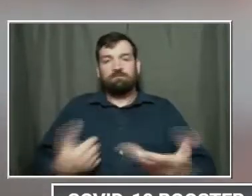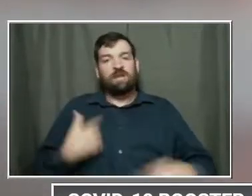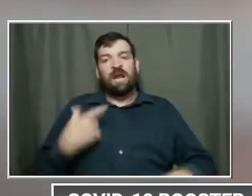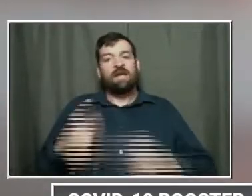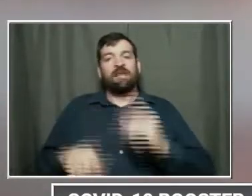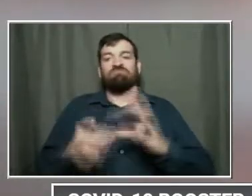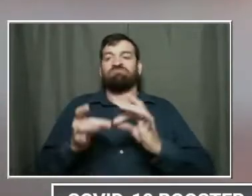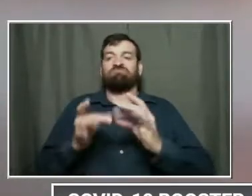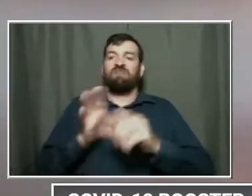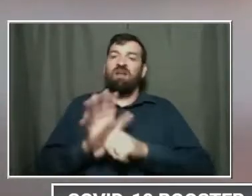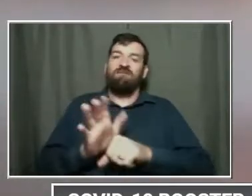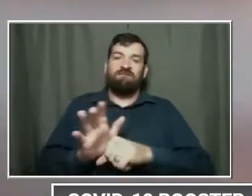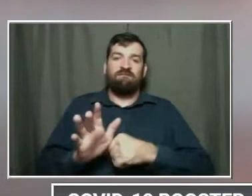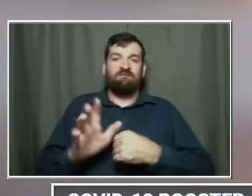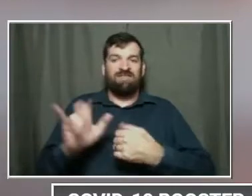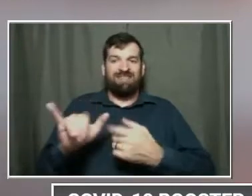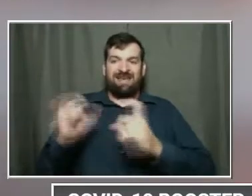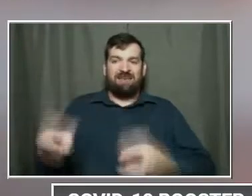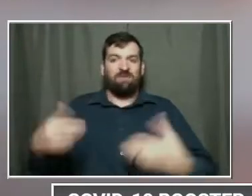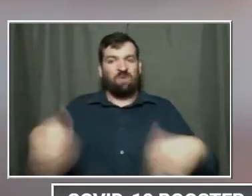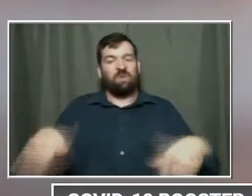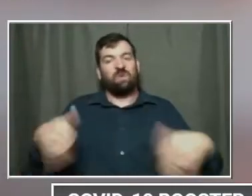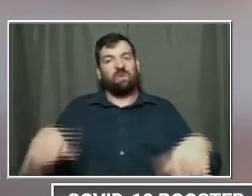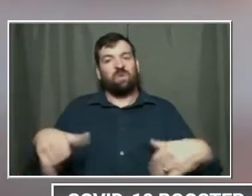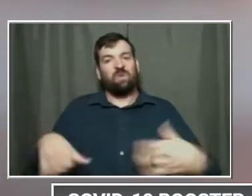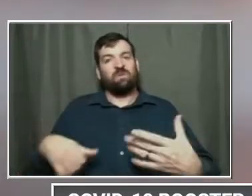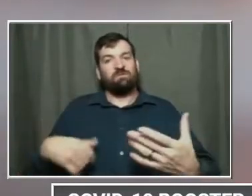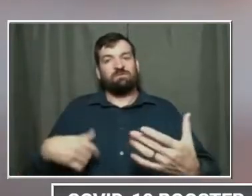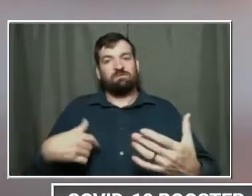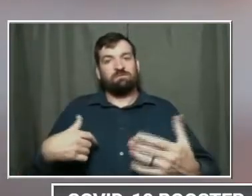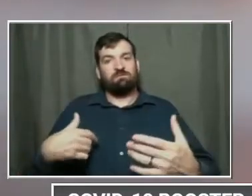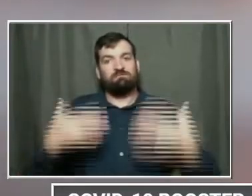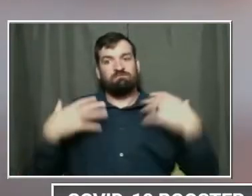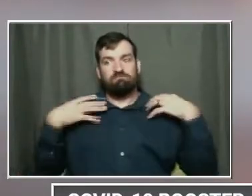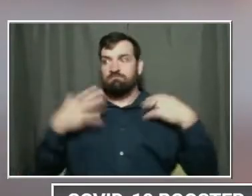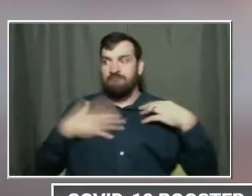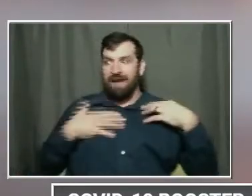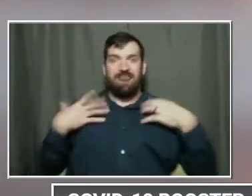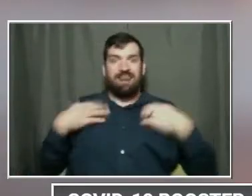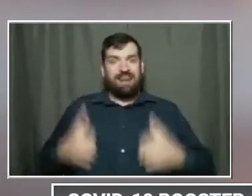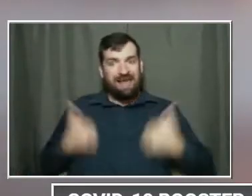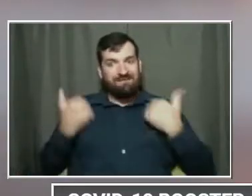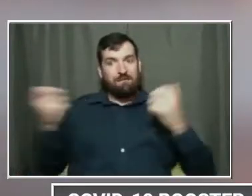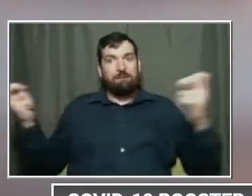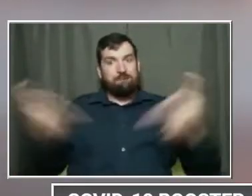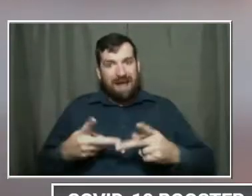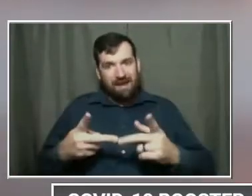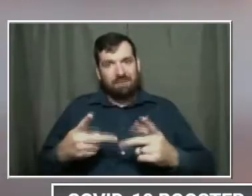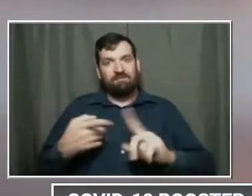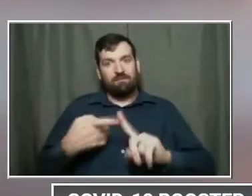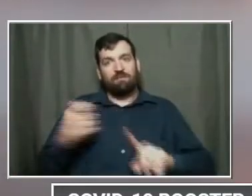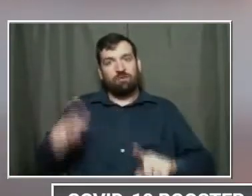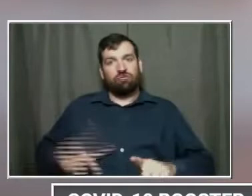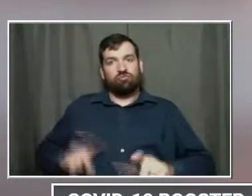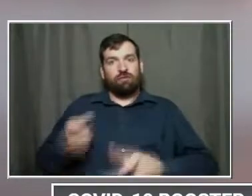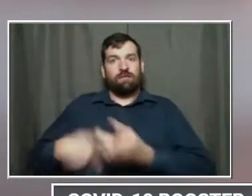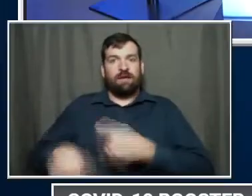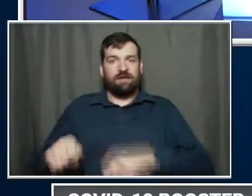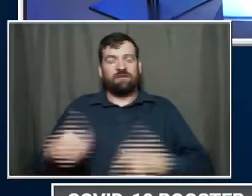about, the gift that this is and the fact that I got my life back with a transplant. So definitely worth looking